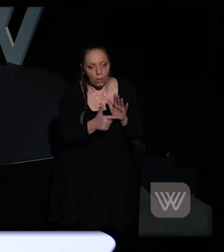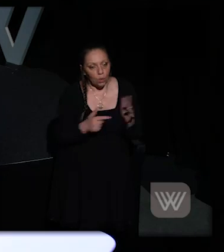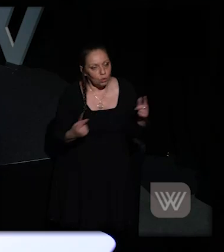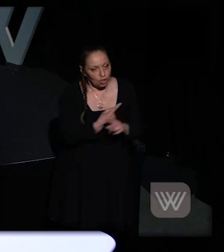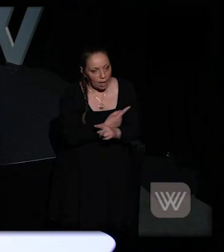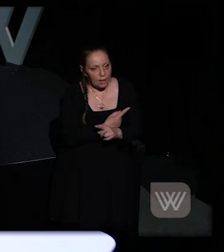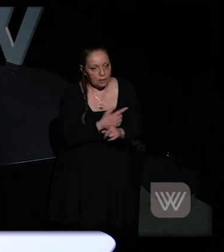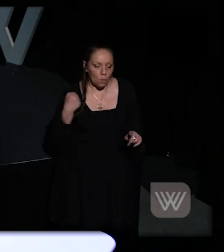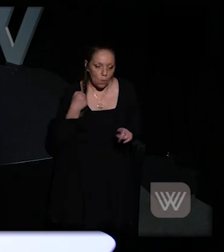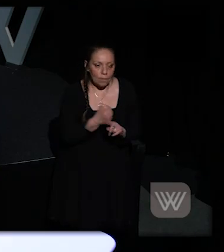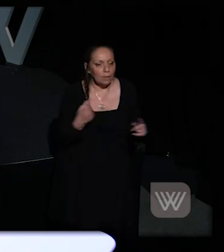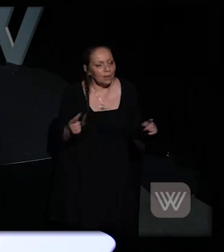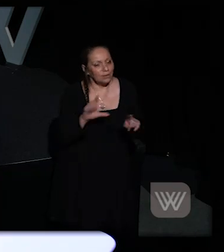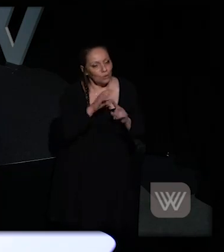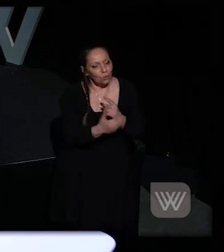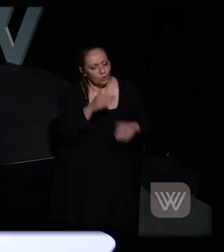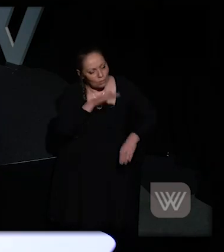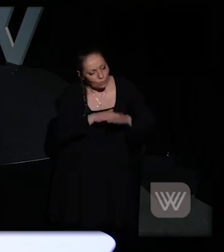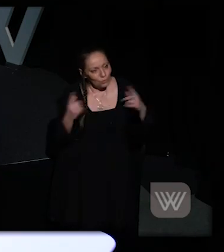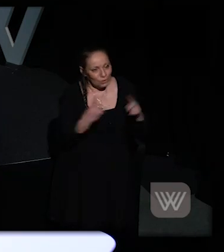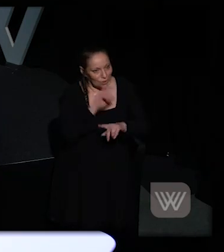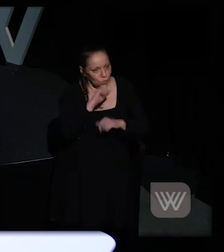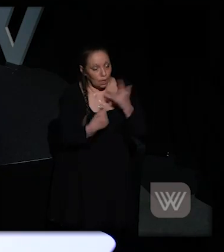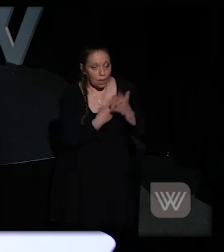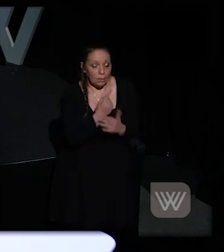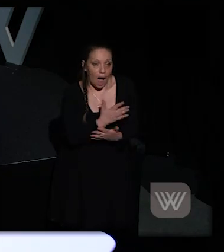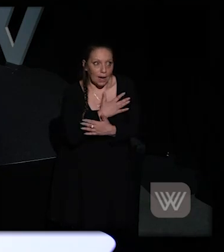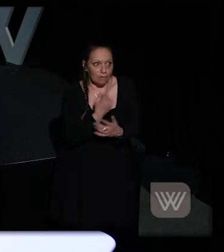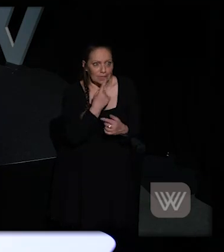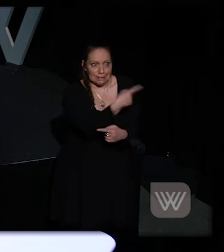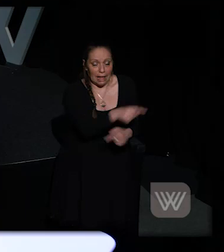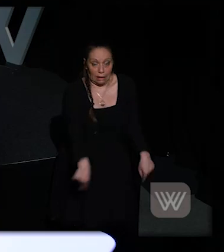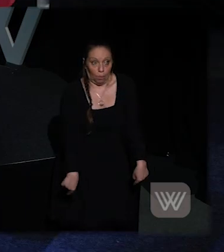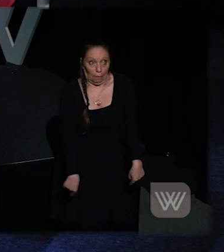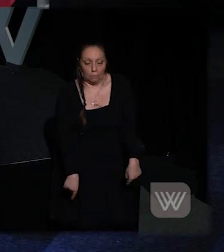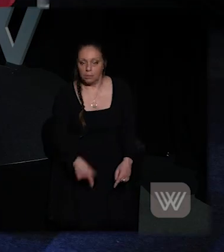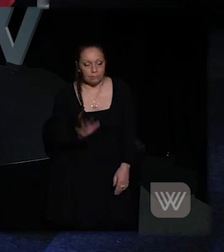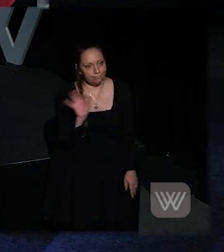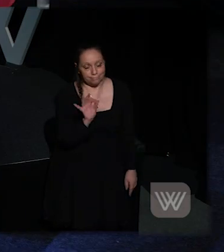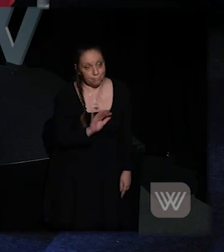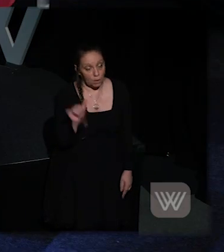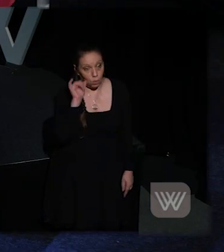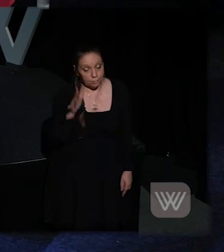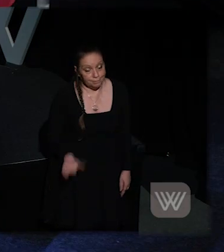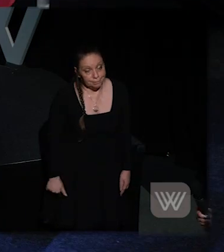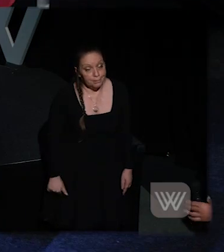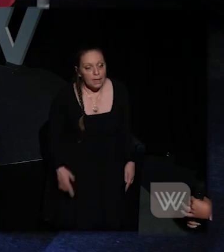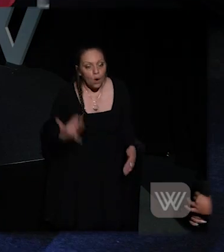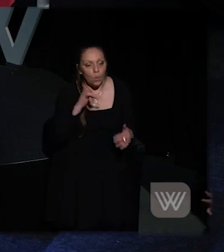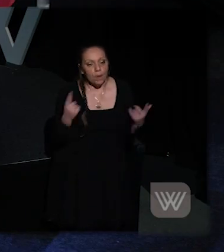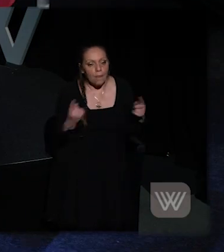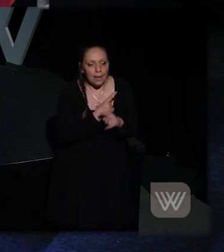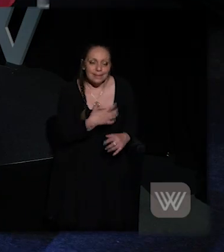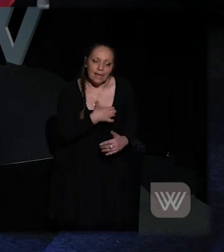actually change the whole culture. But yeah, I'd love to say they'd be quaking in their boots, but they're not. They're not going to be. But we might see a